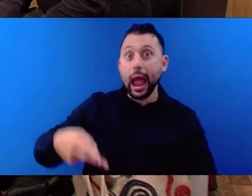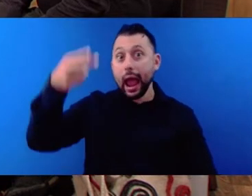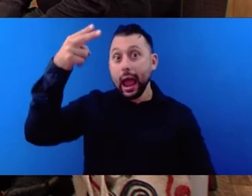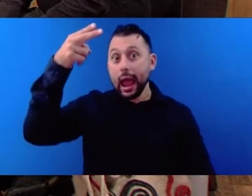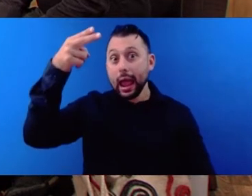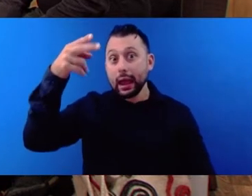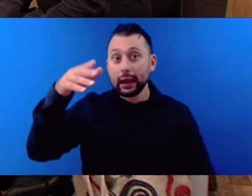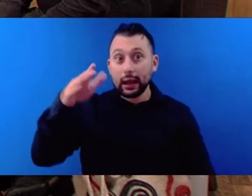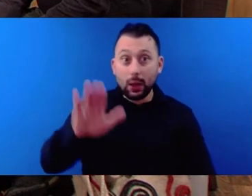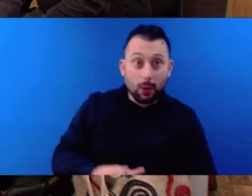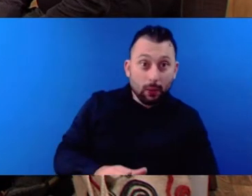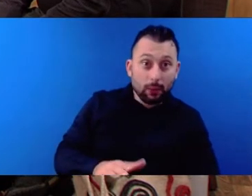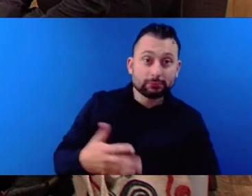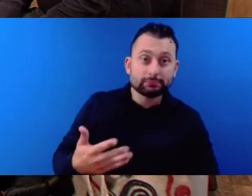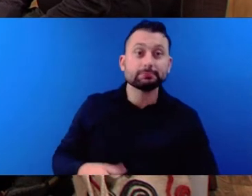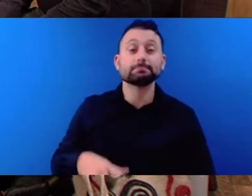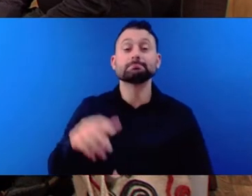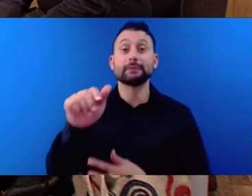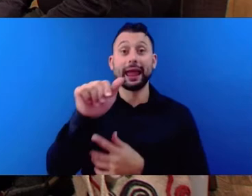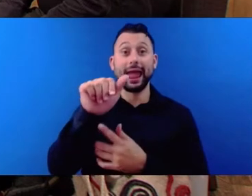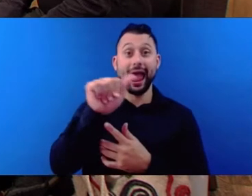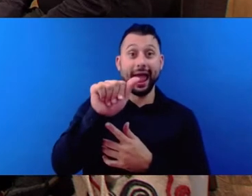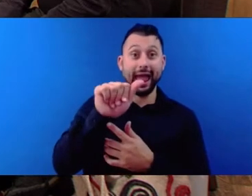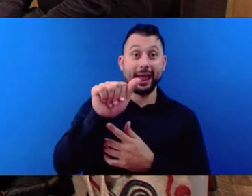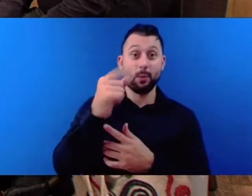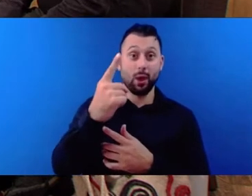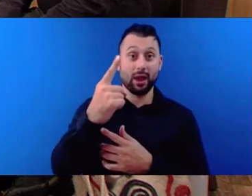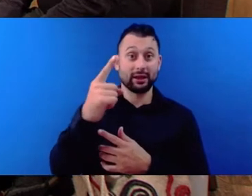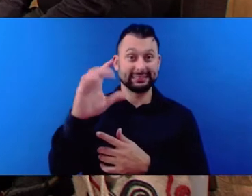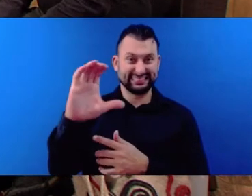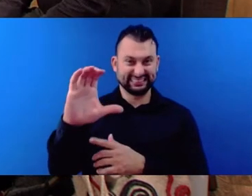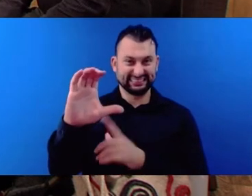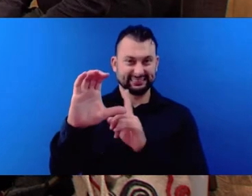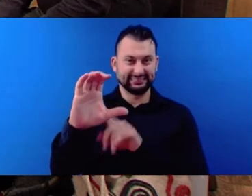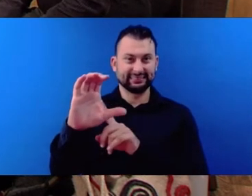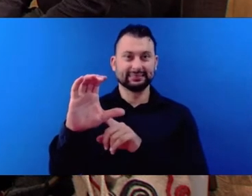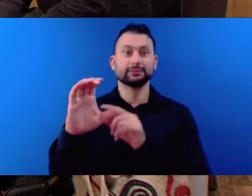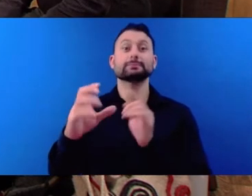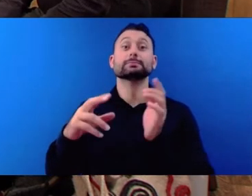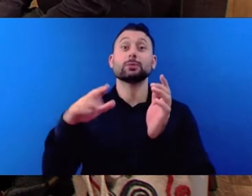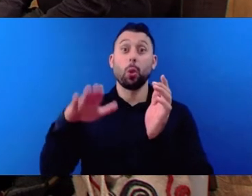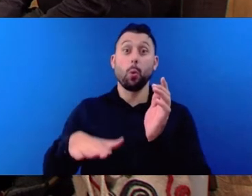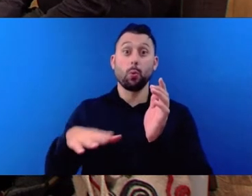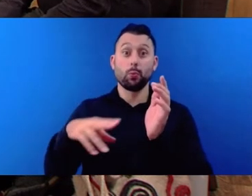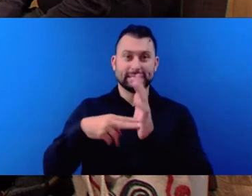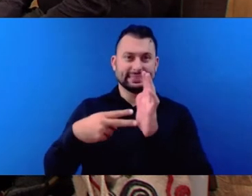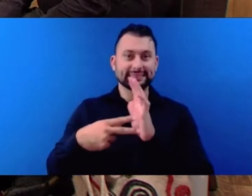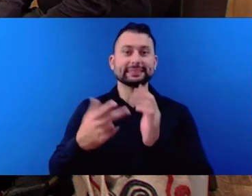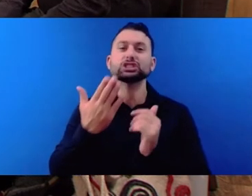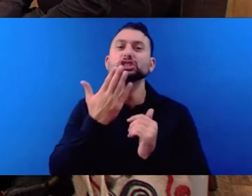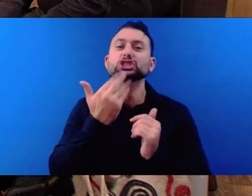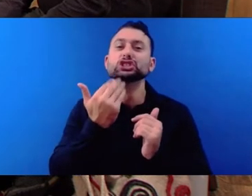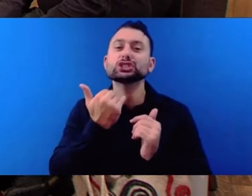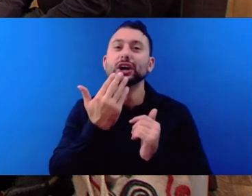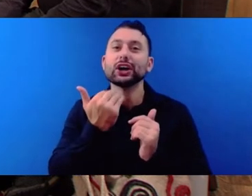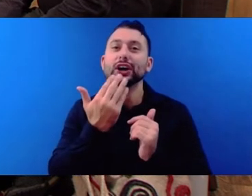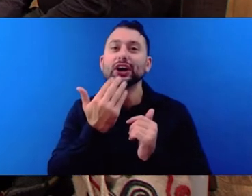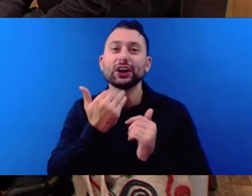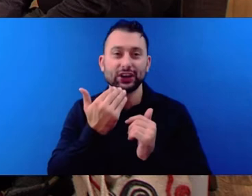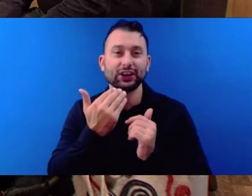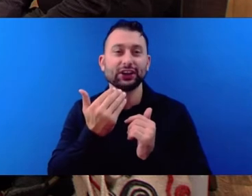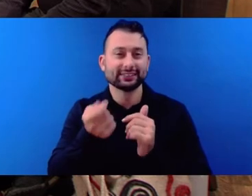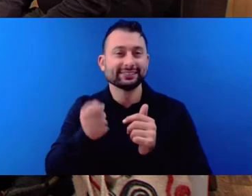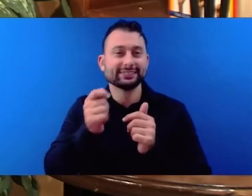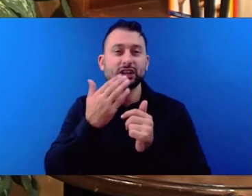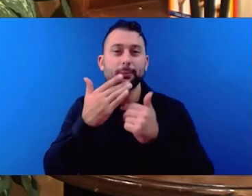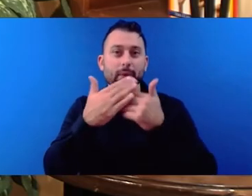that is it's an indicator of an average blood sugar in the body over the last 3 months. So it